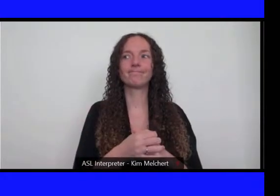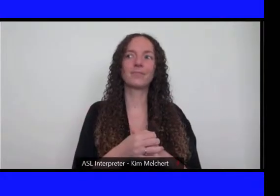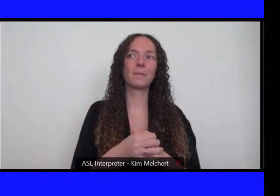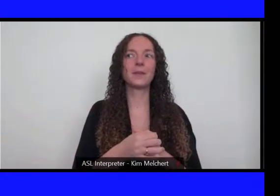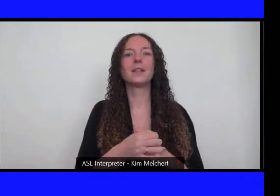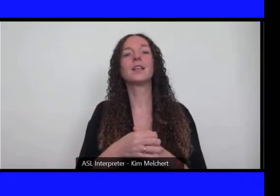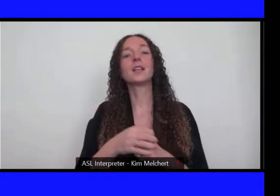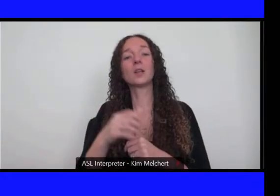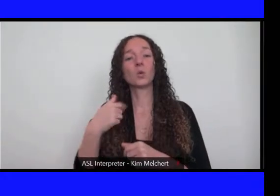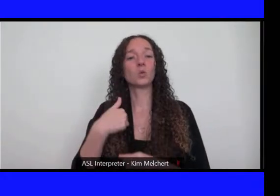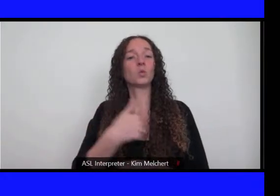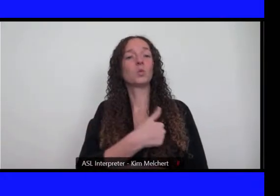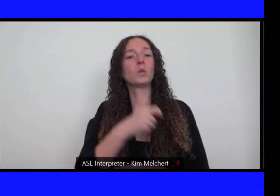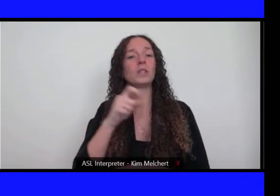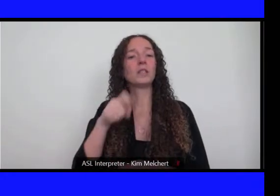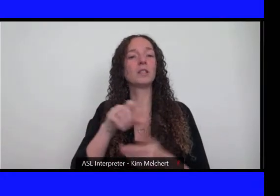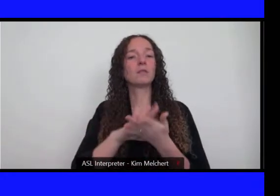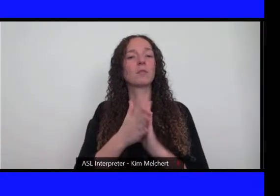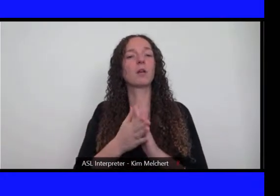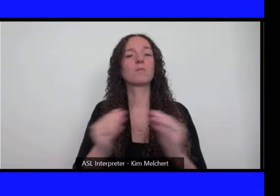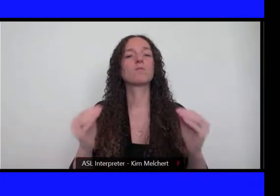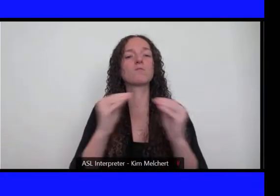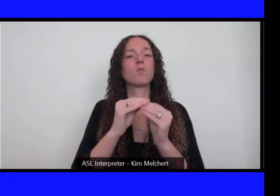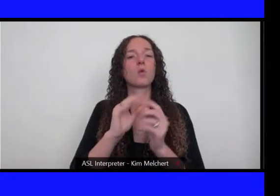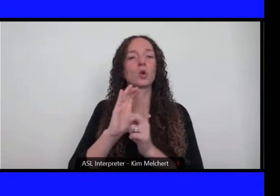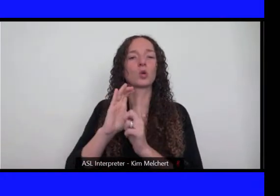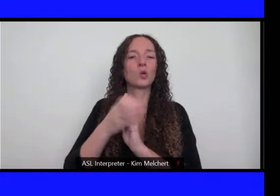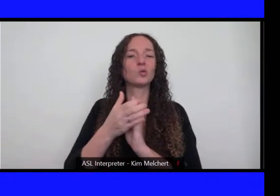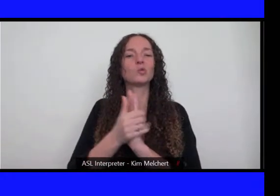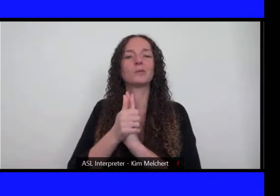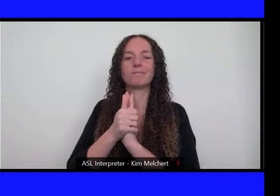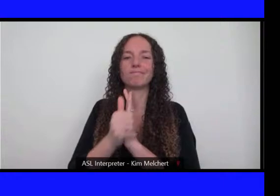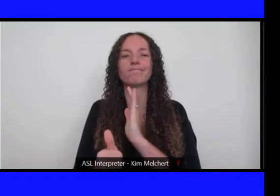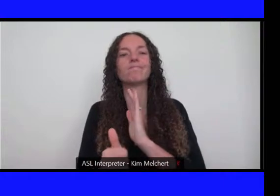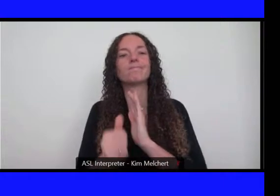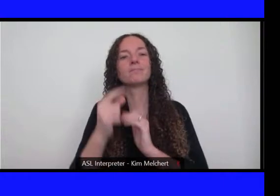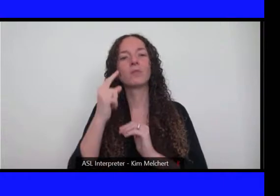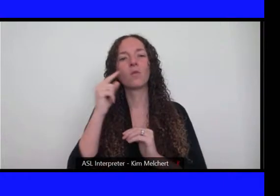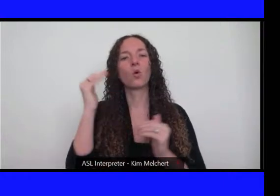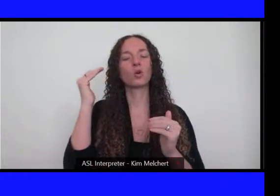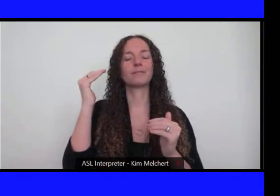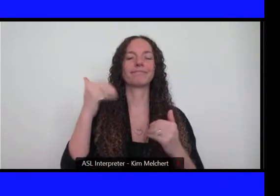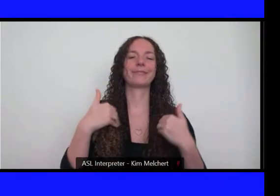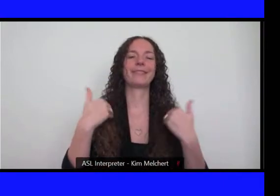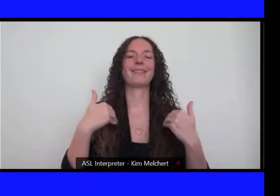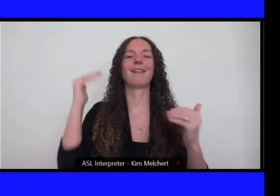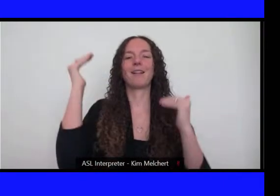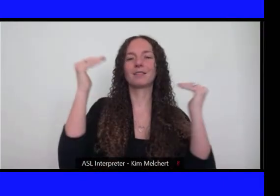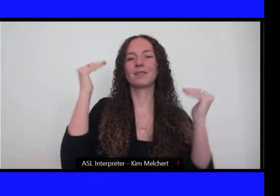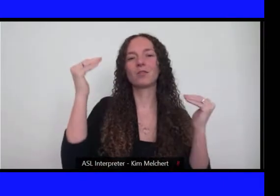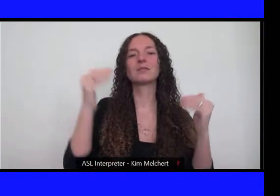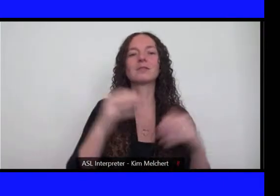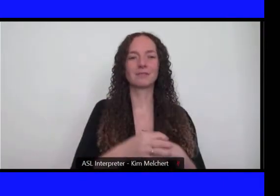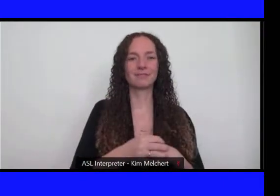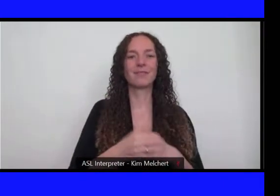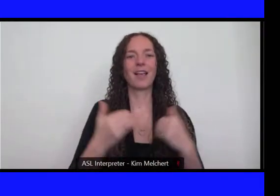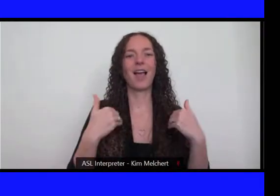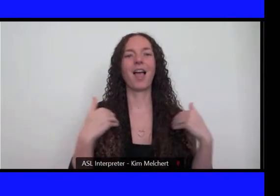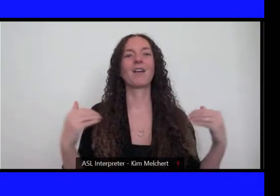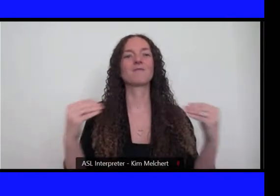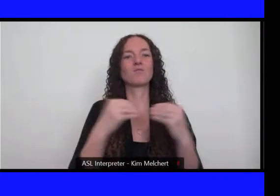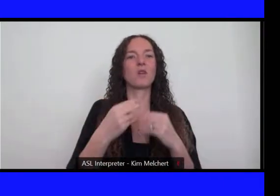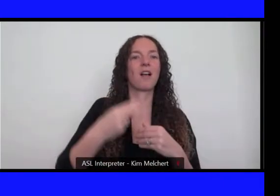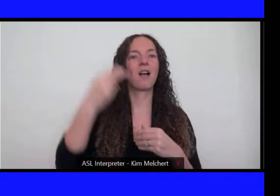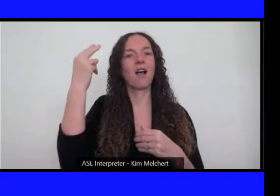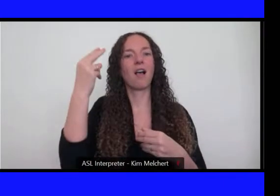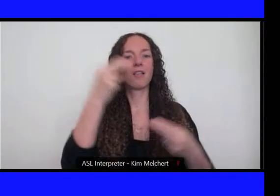feel comfortable. And the traditional, you're a pediatrician, this is a child clinic, you're an adult, this